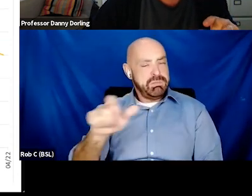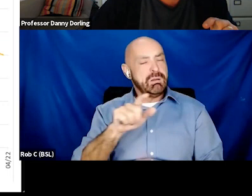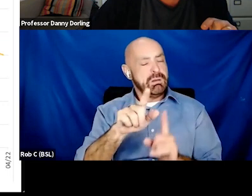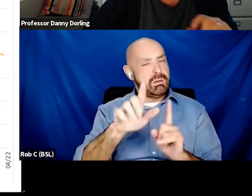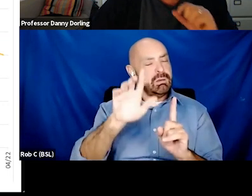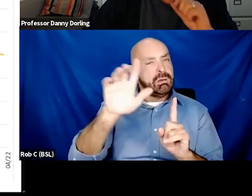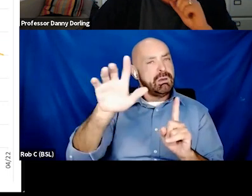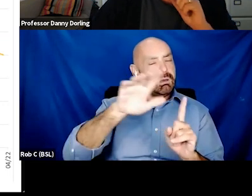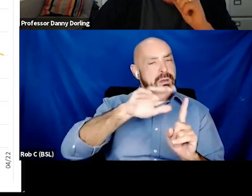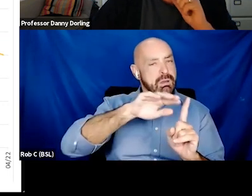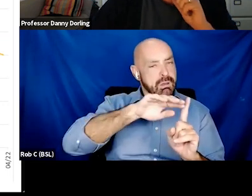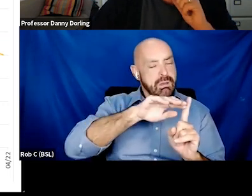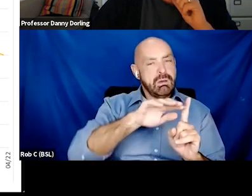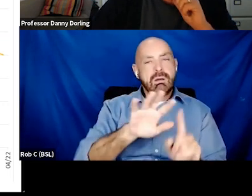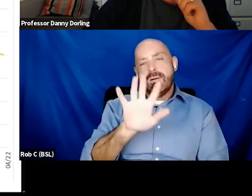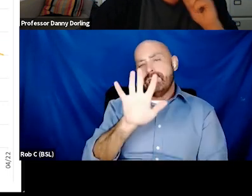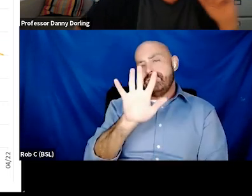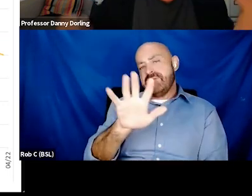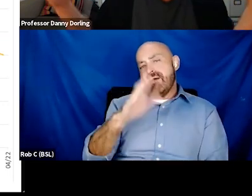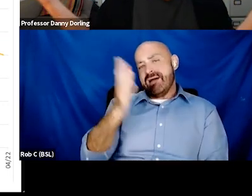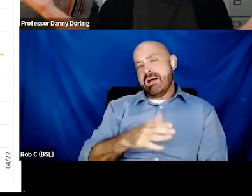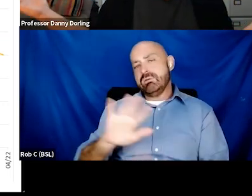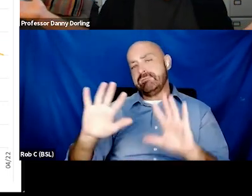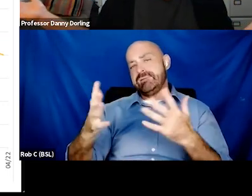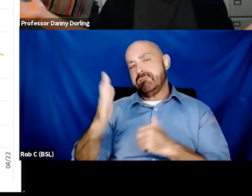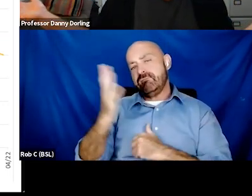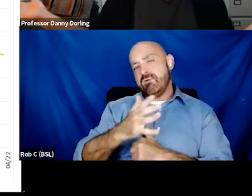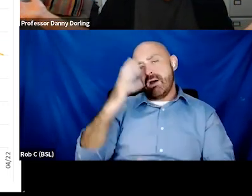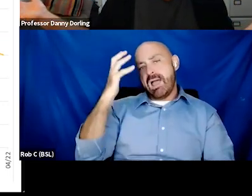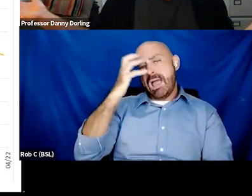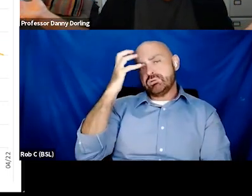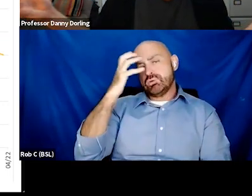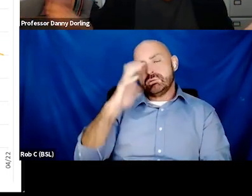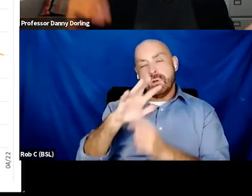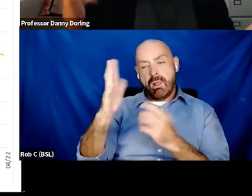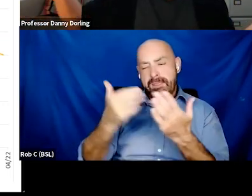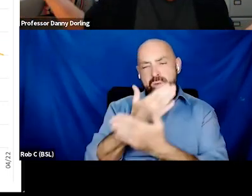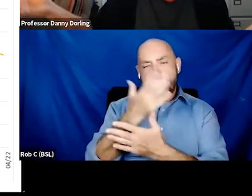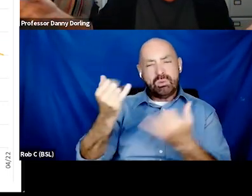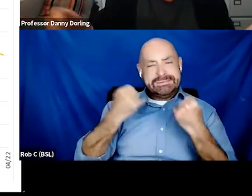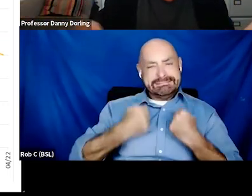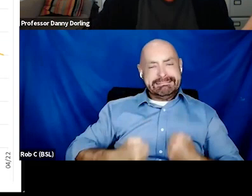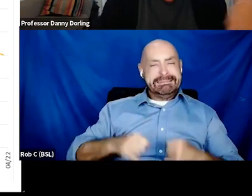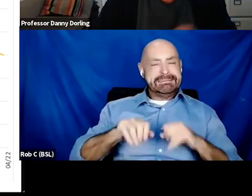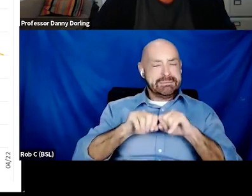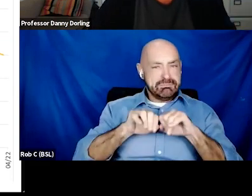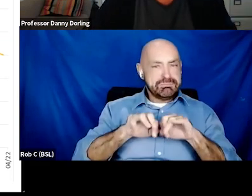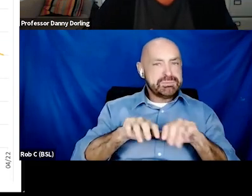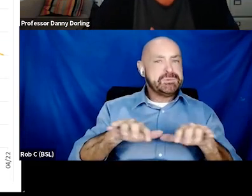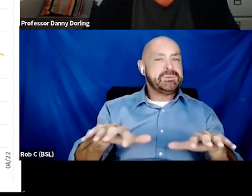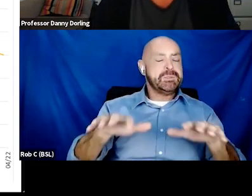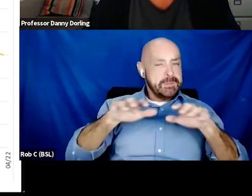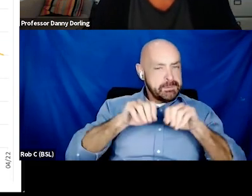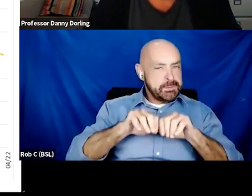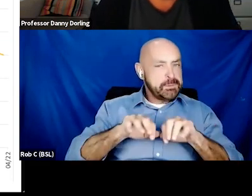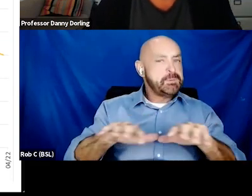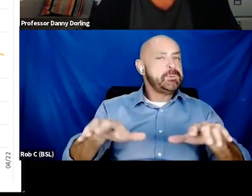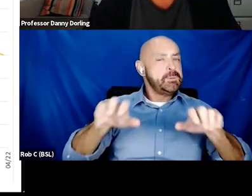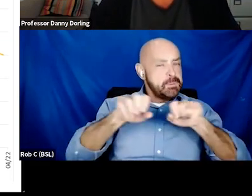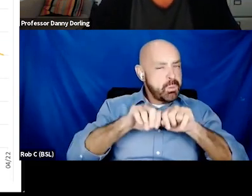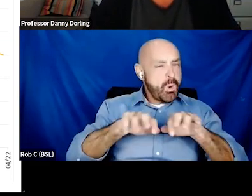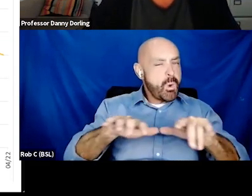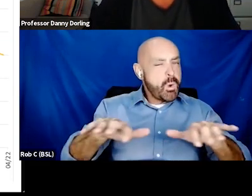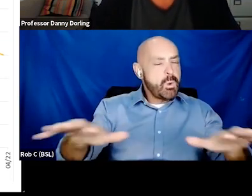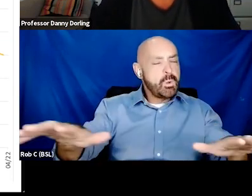of 5 out of 10 for anxiety when this new disease, which was working its way through the north